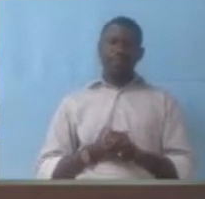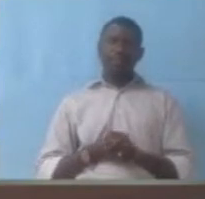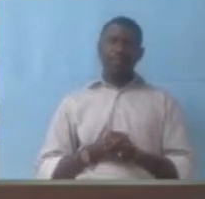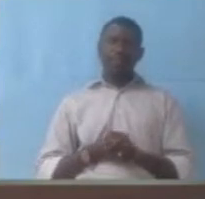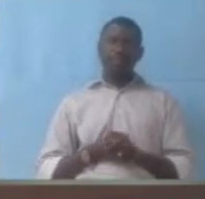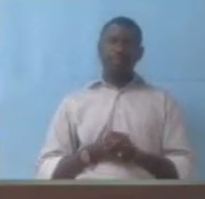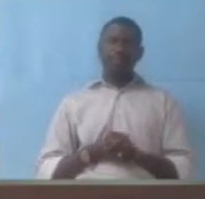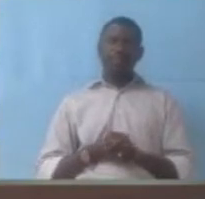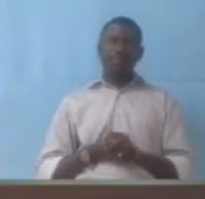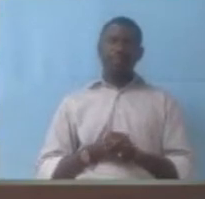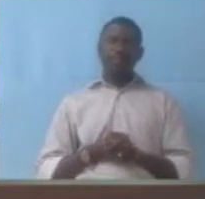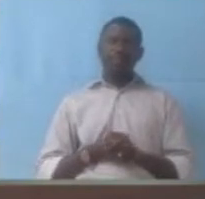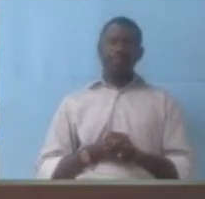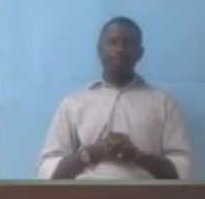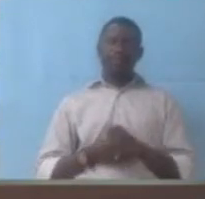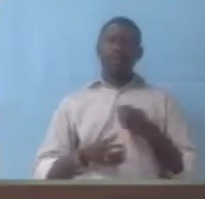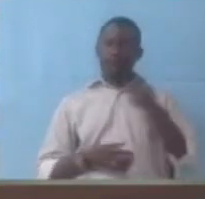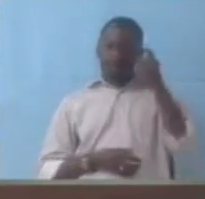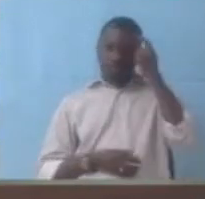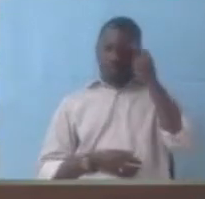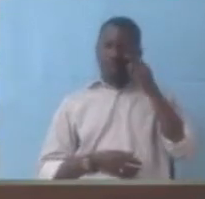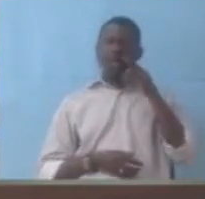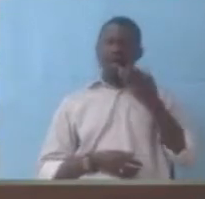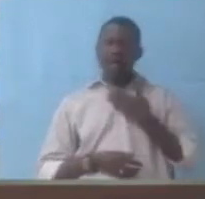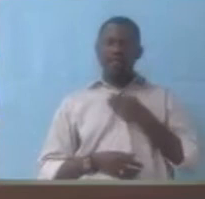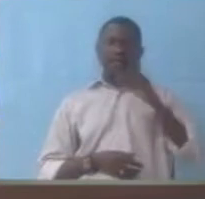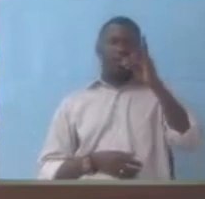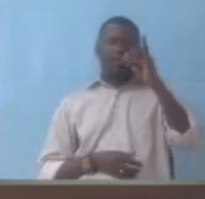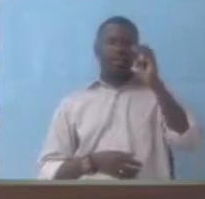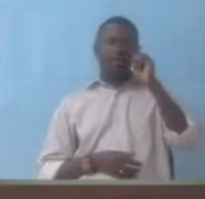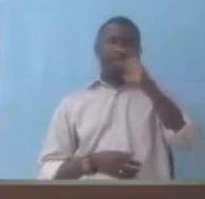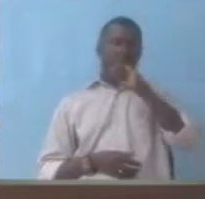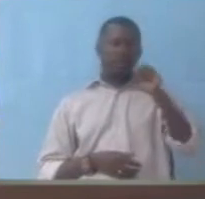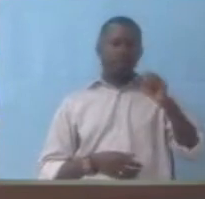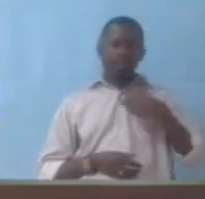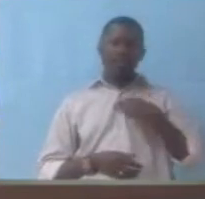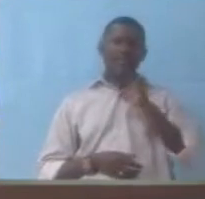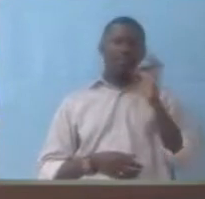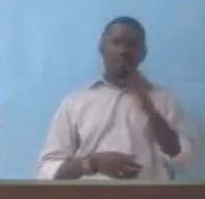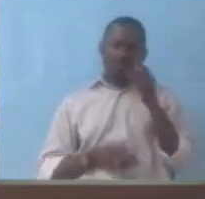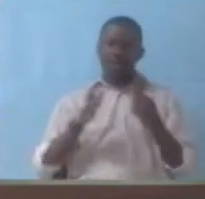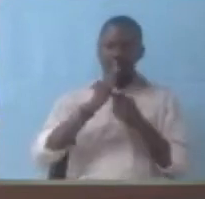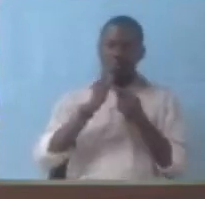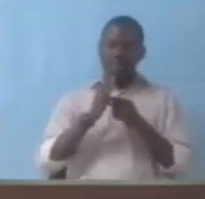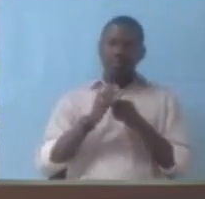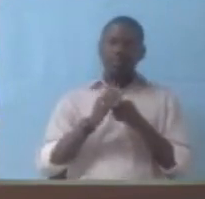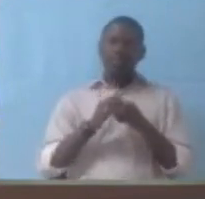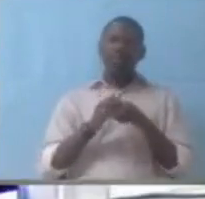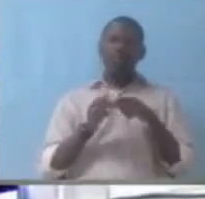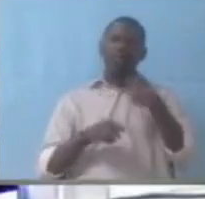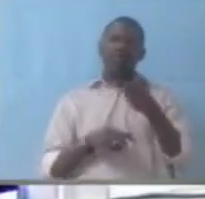That, of course, are crucial to your mandate. Decree also don't tell me no kuma ya tabake atella kango kanjang. We must focus on those.